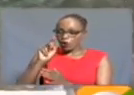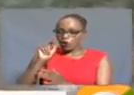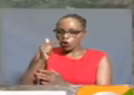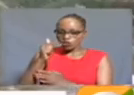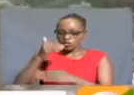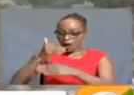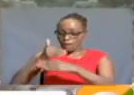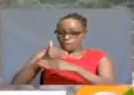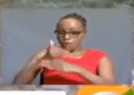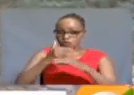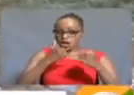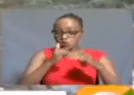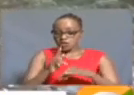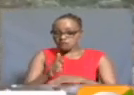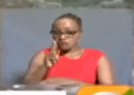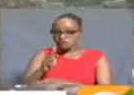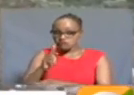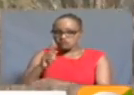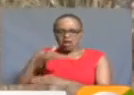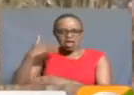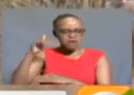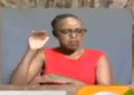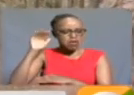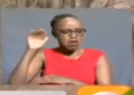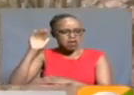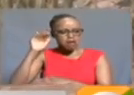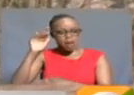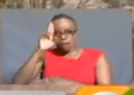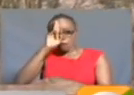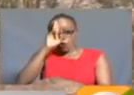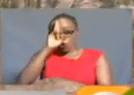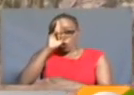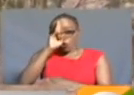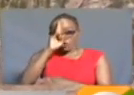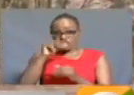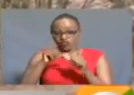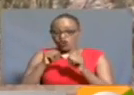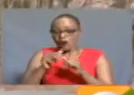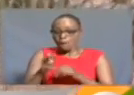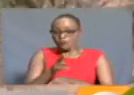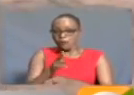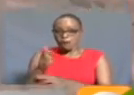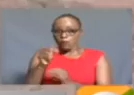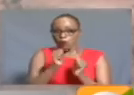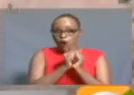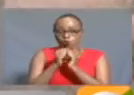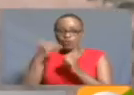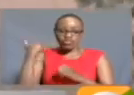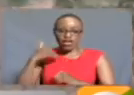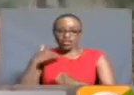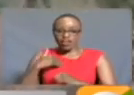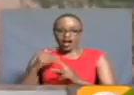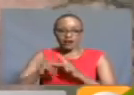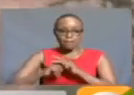A crack of gunfire renting the air day and night as police officers exchange gunfire with bandits on the